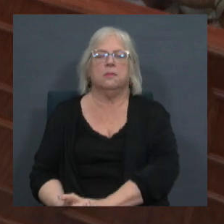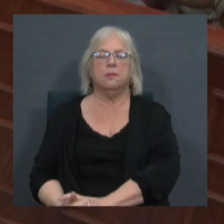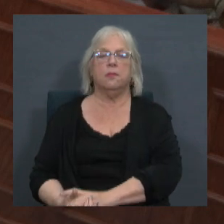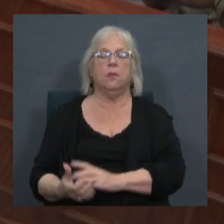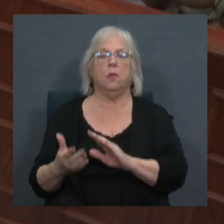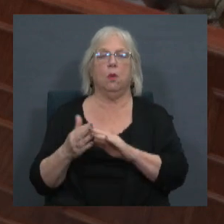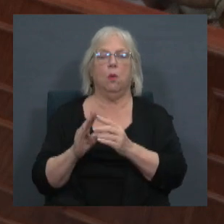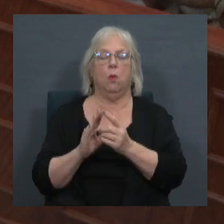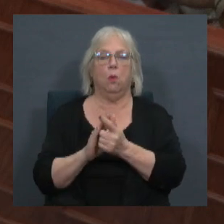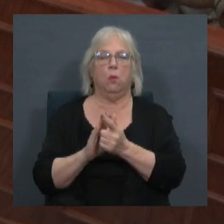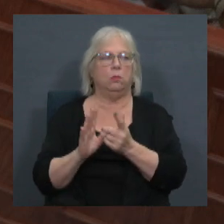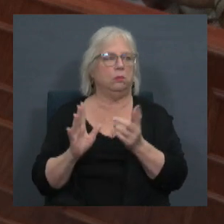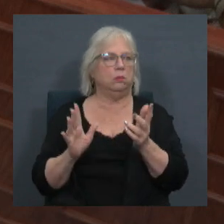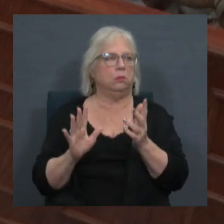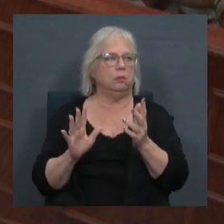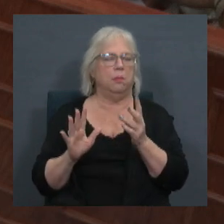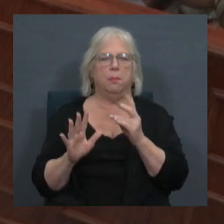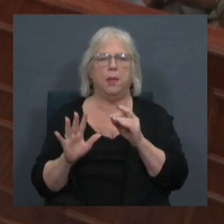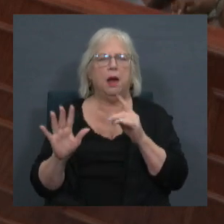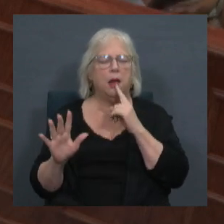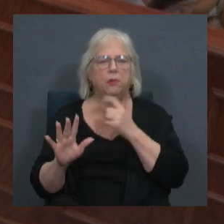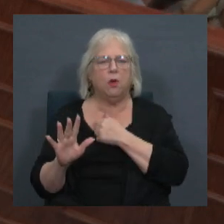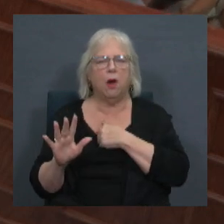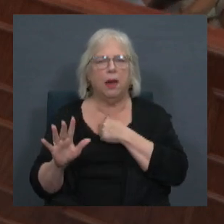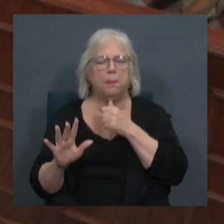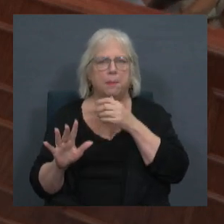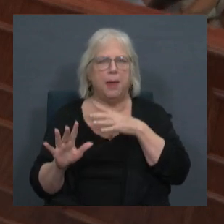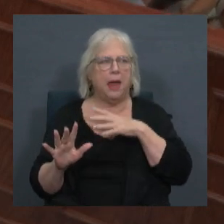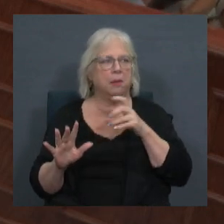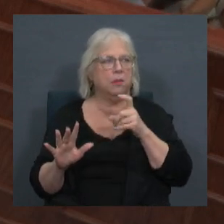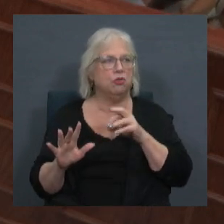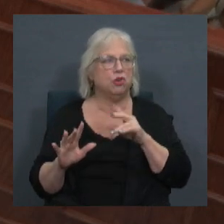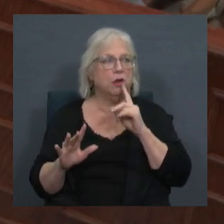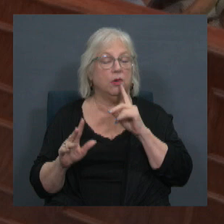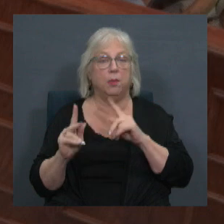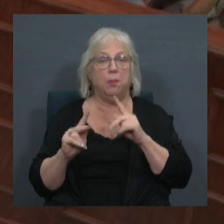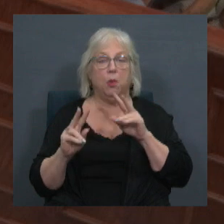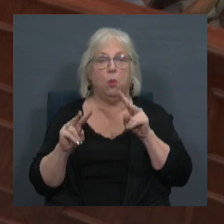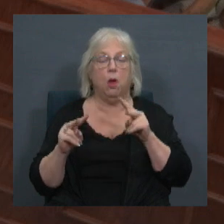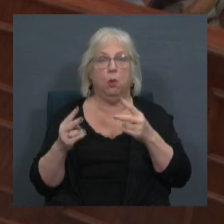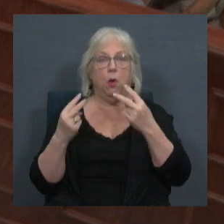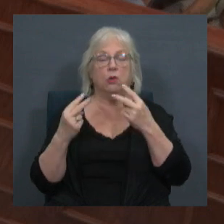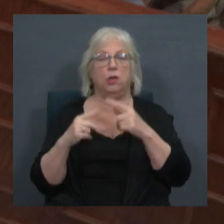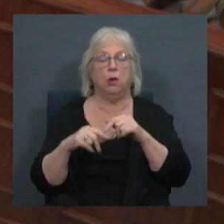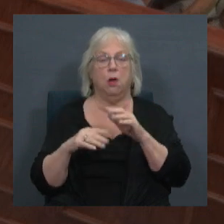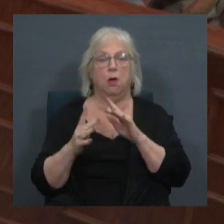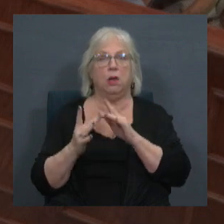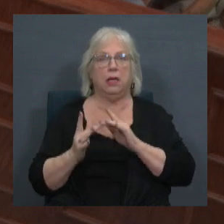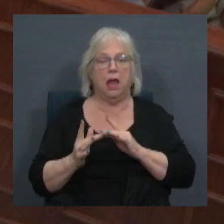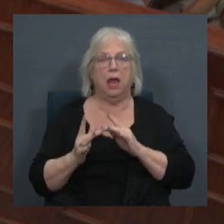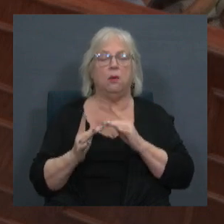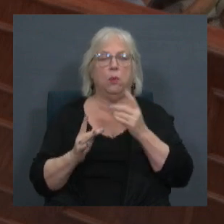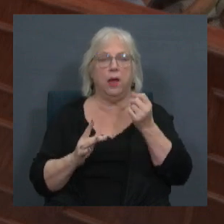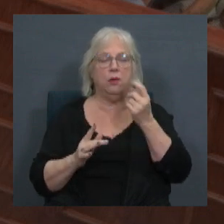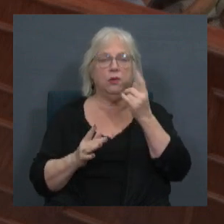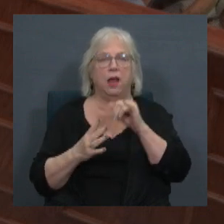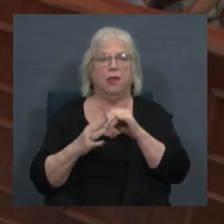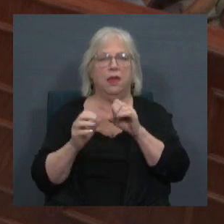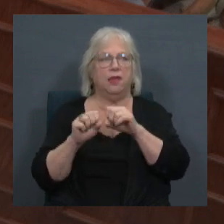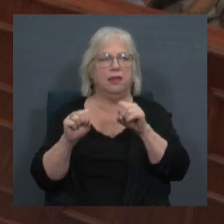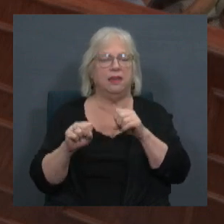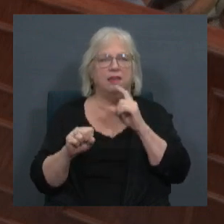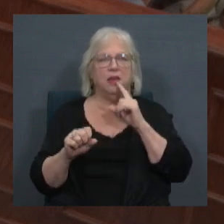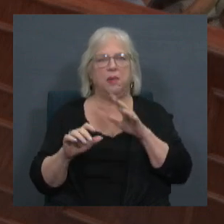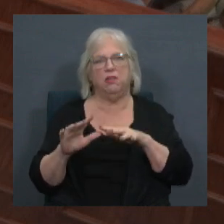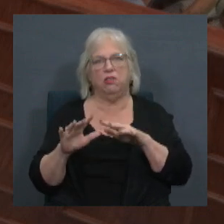An ordinance to condemn. And I'm sorry, and Madam Chair, just for those who are watching online, we do understand that the system is